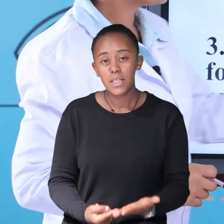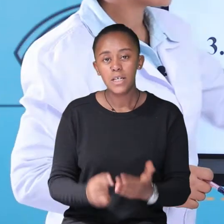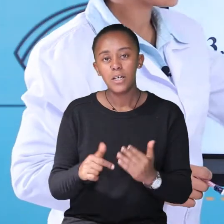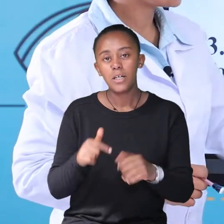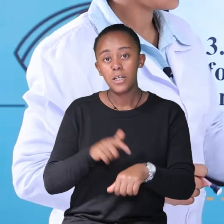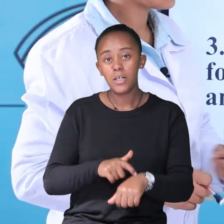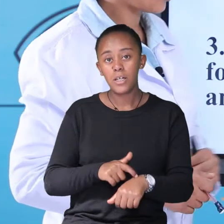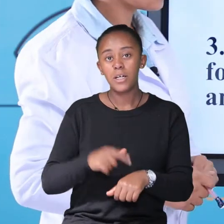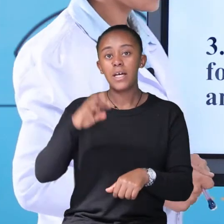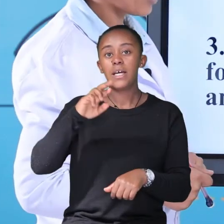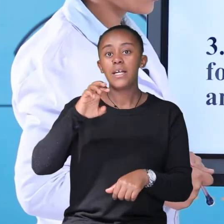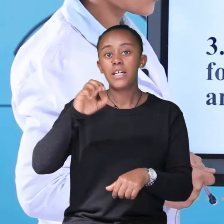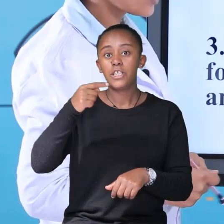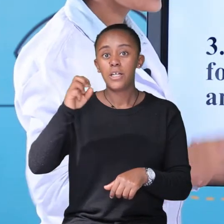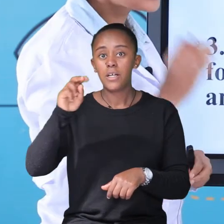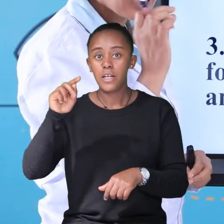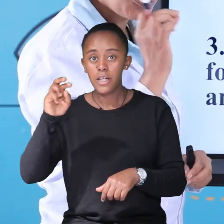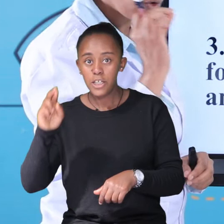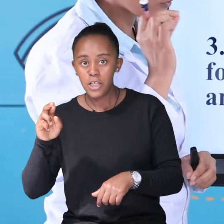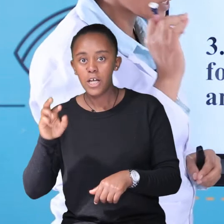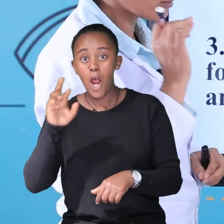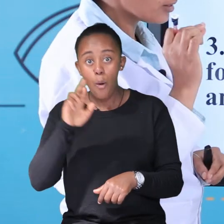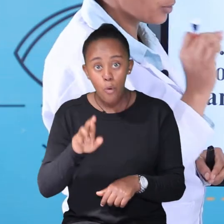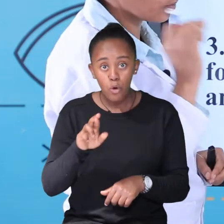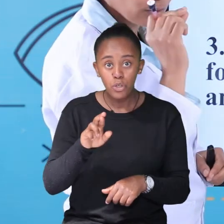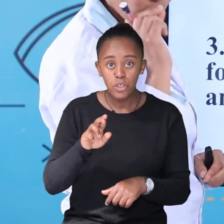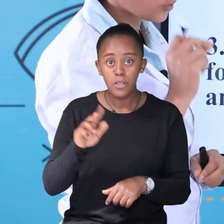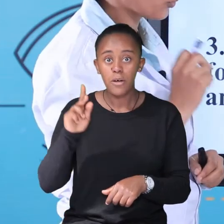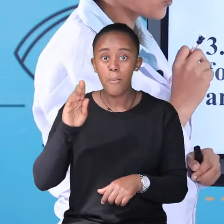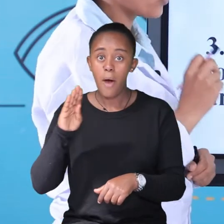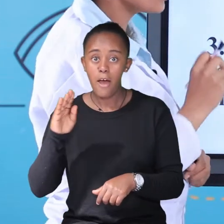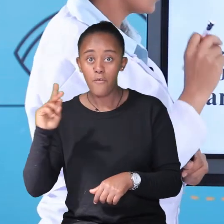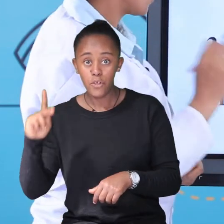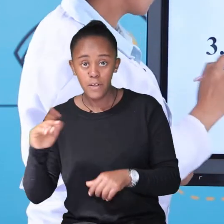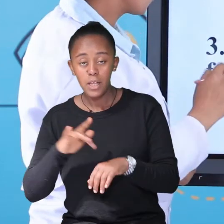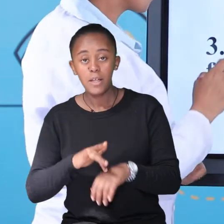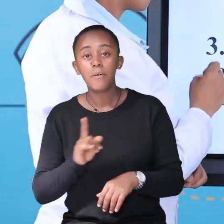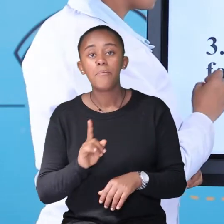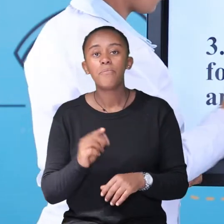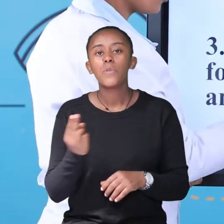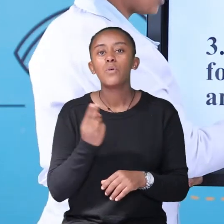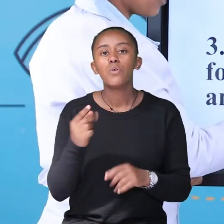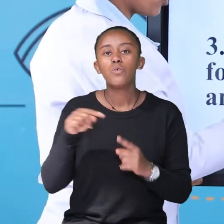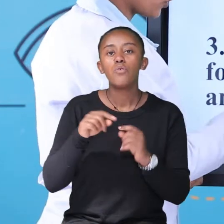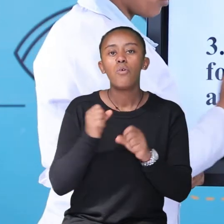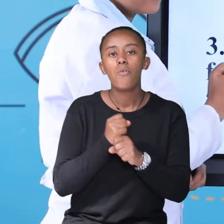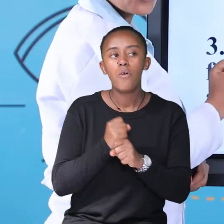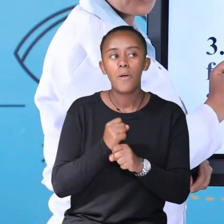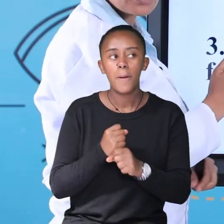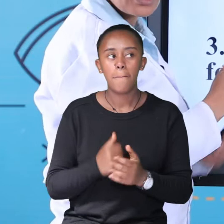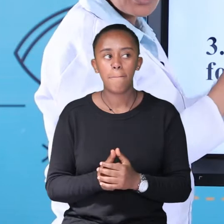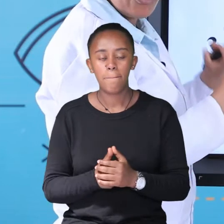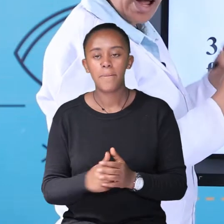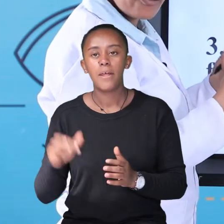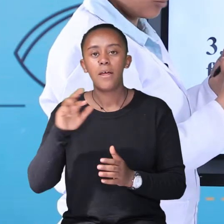during regeneration of ribulose biphosphate, some of the TP or triphosphate is used to form ribulose